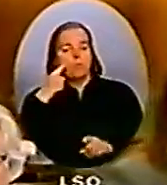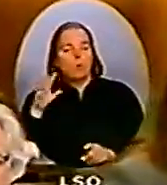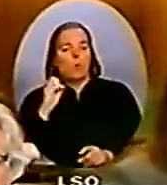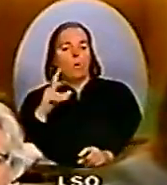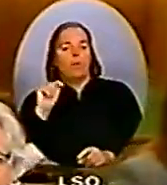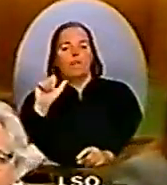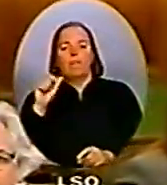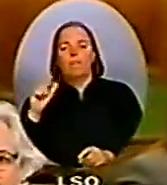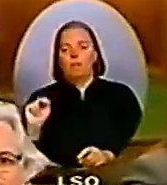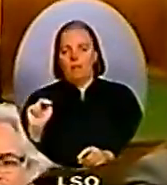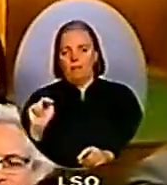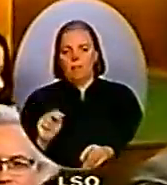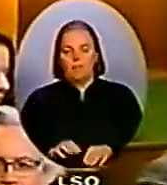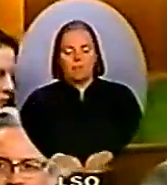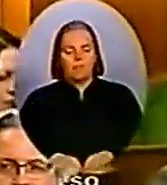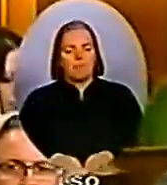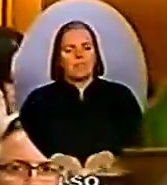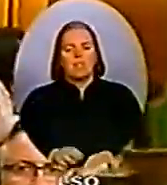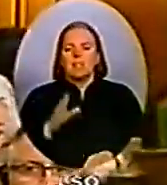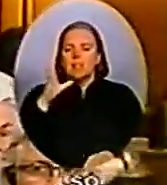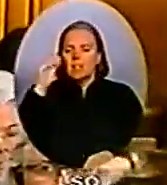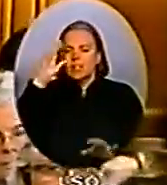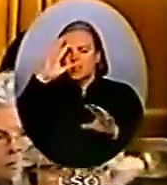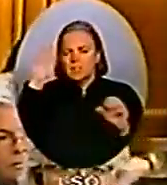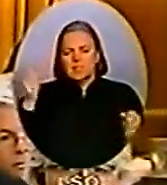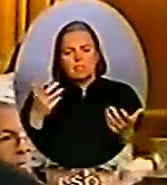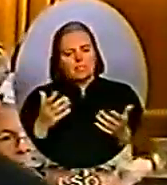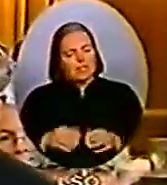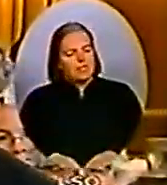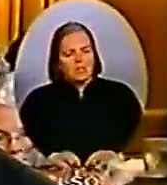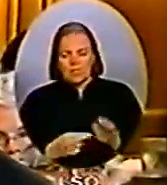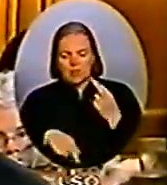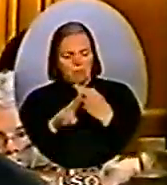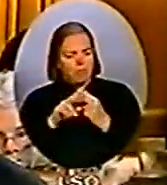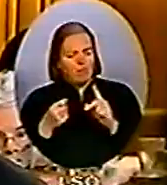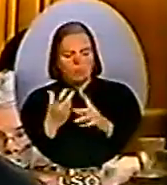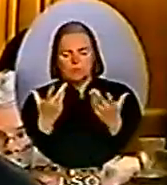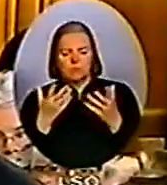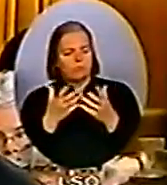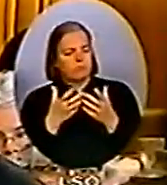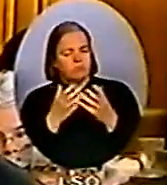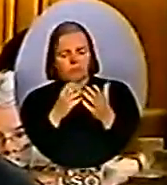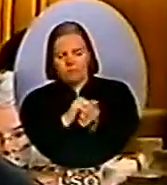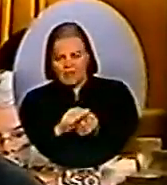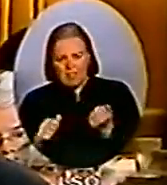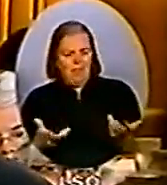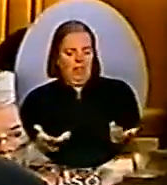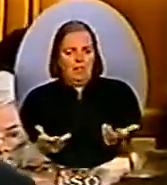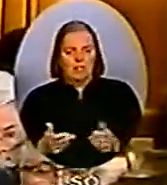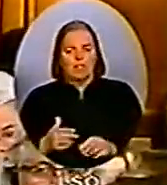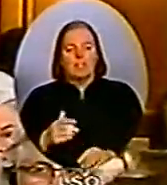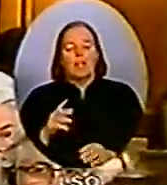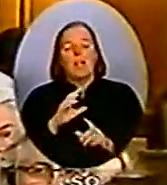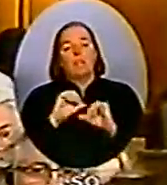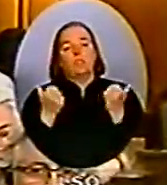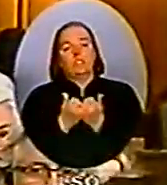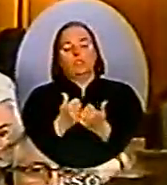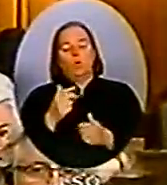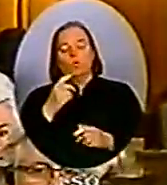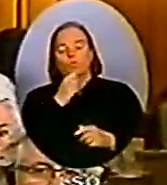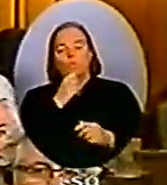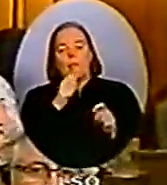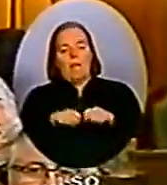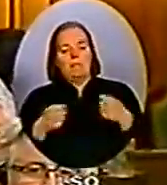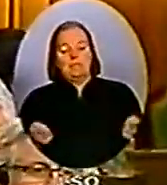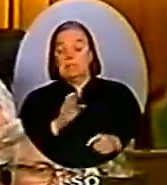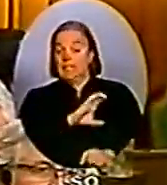speaking of non-answers, the Canadian Association of Journalists has just voted the Conservative government the most secretive in Canadian history.